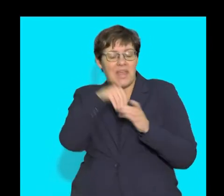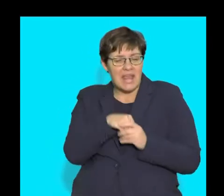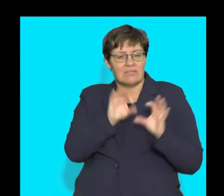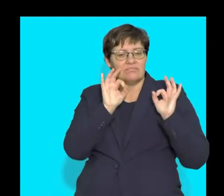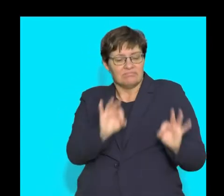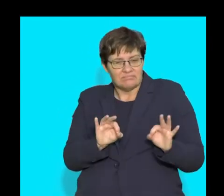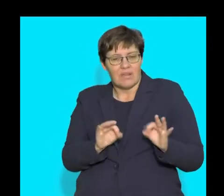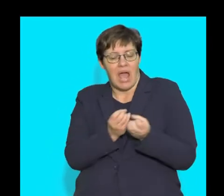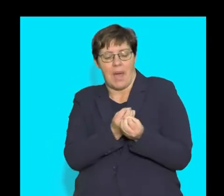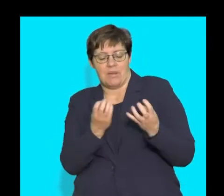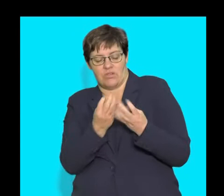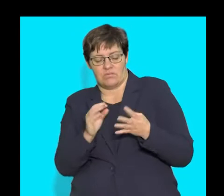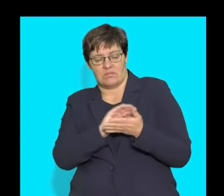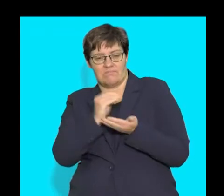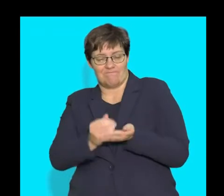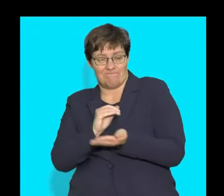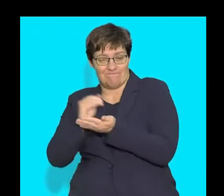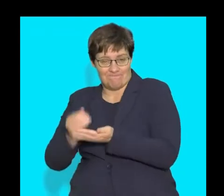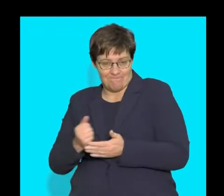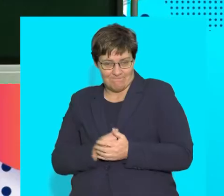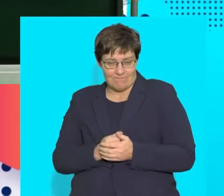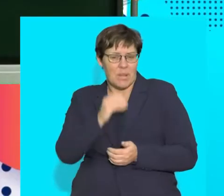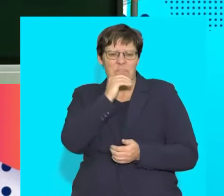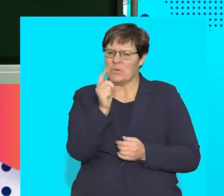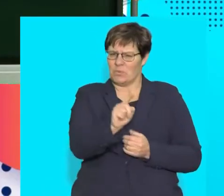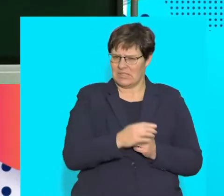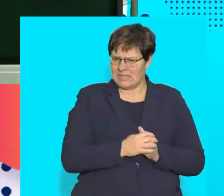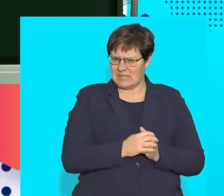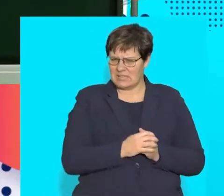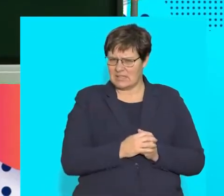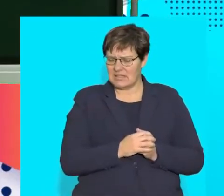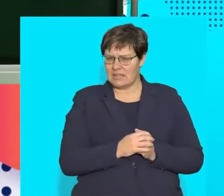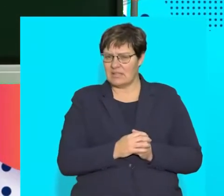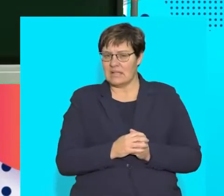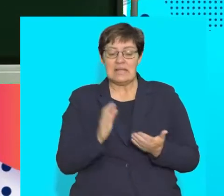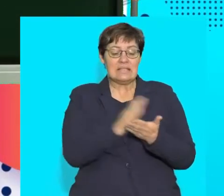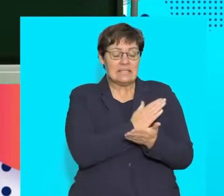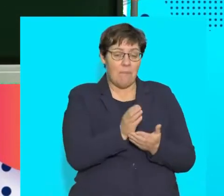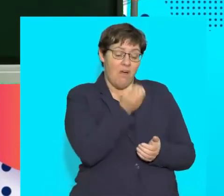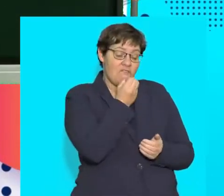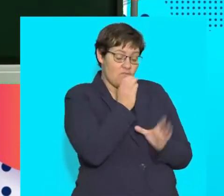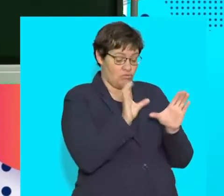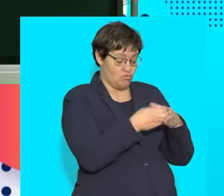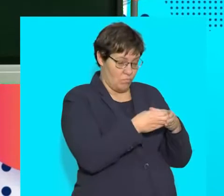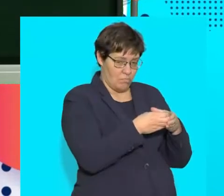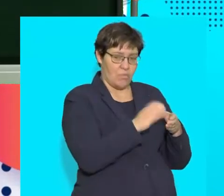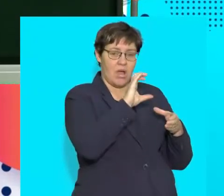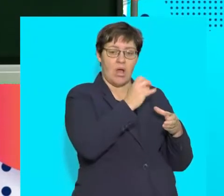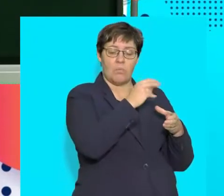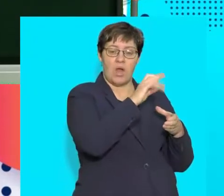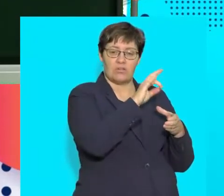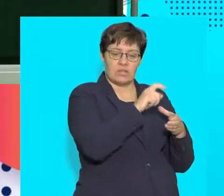correct quantities. What does that mean? It means that there are certain nutritional groups,